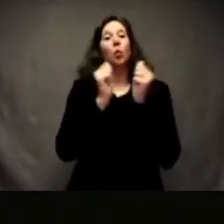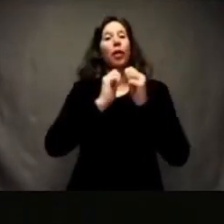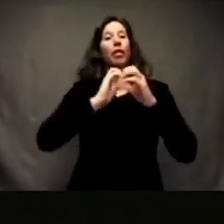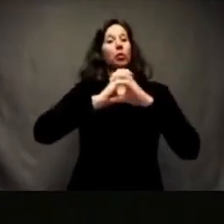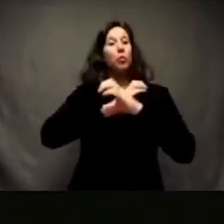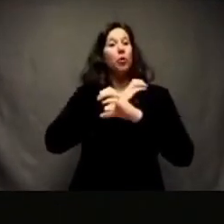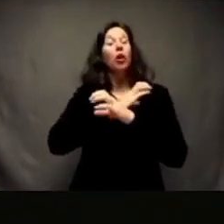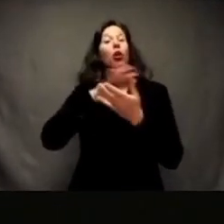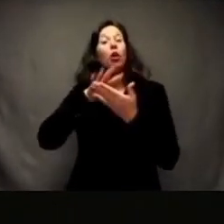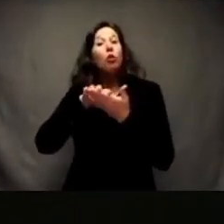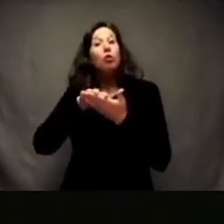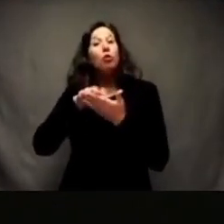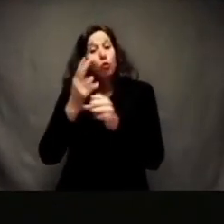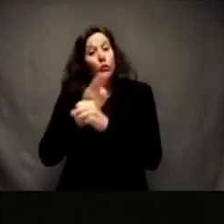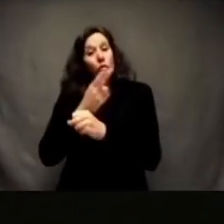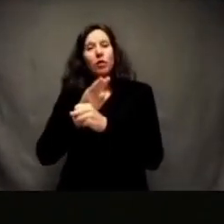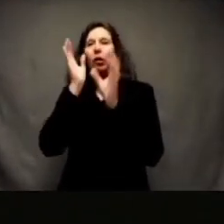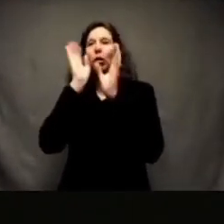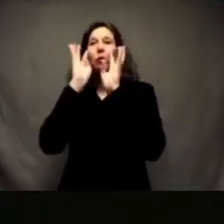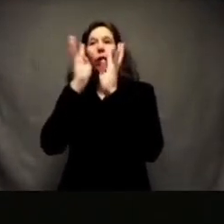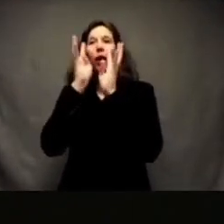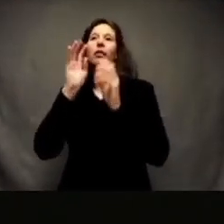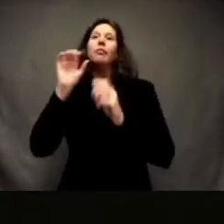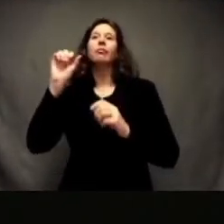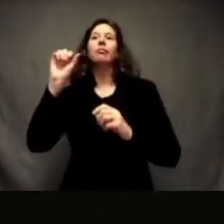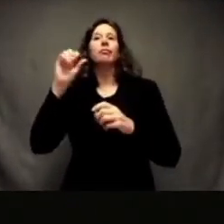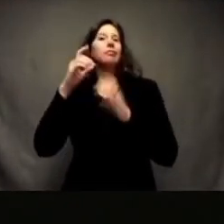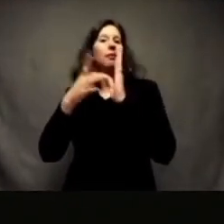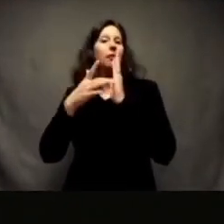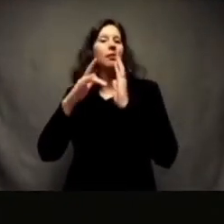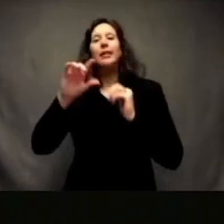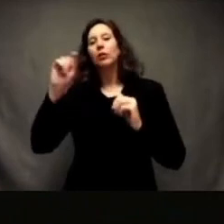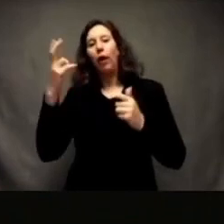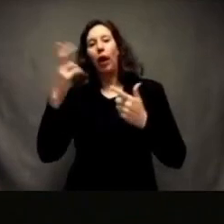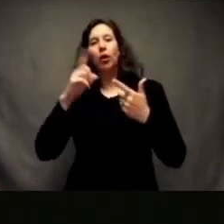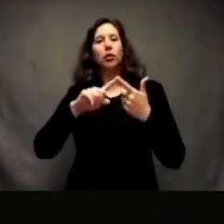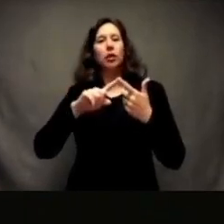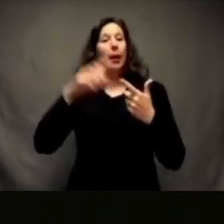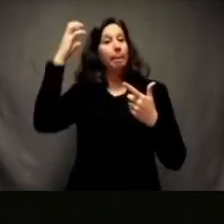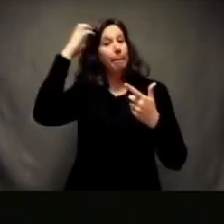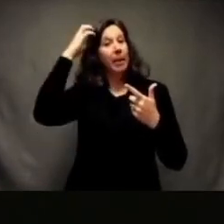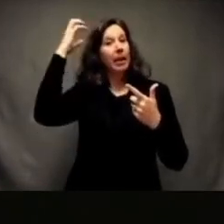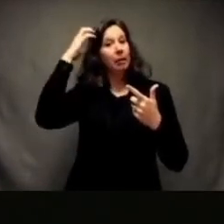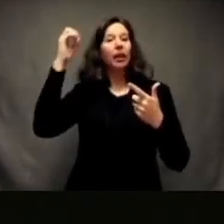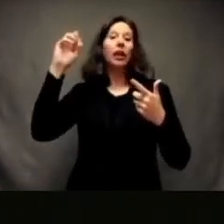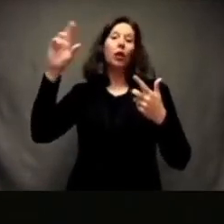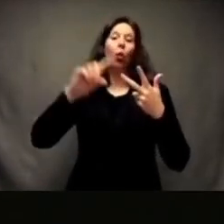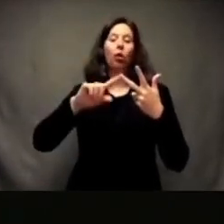using creative technologies such as Scratch, Mickey, or ScratchJr.